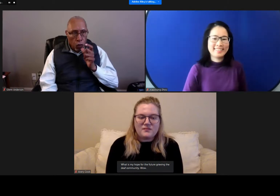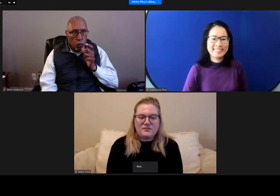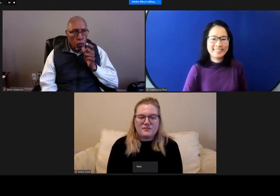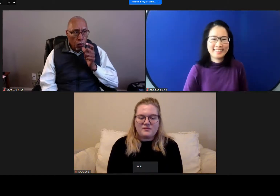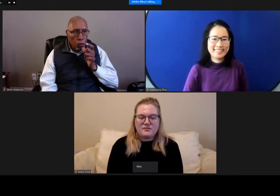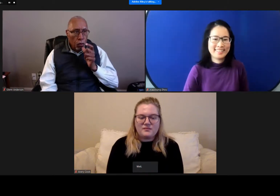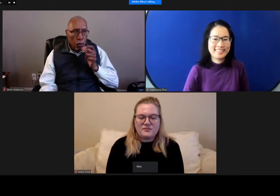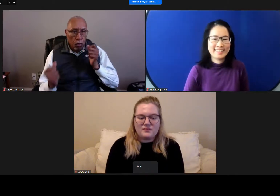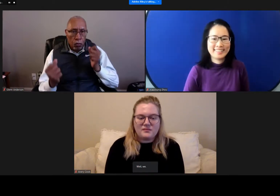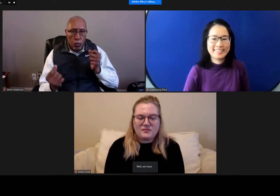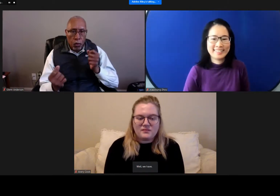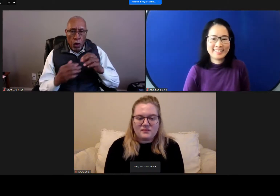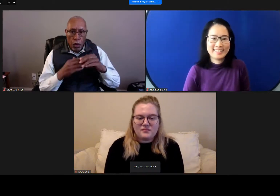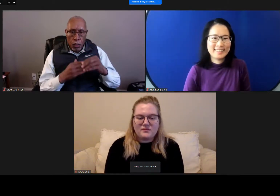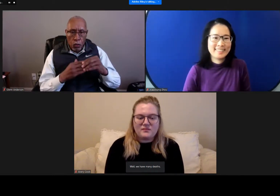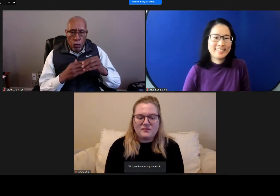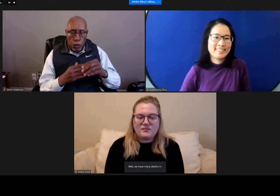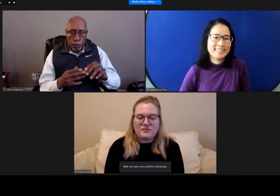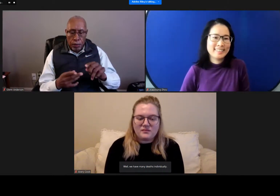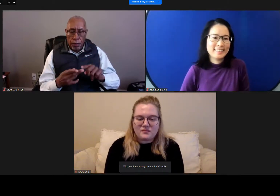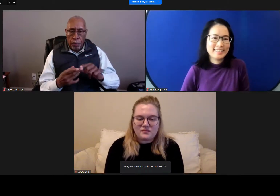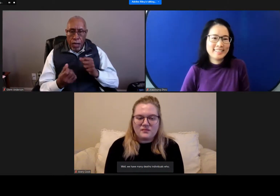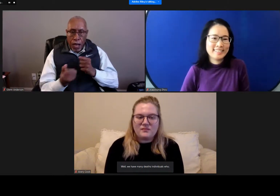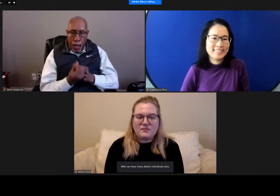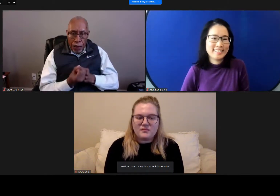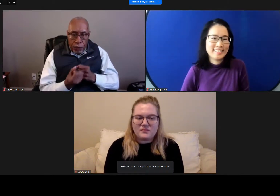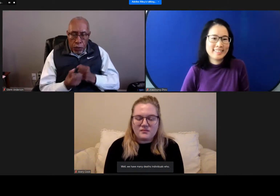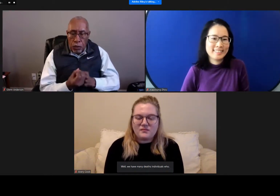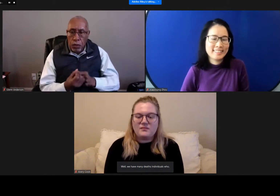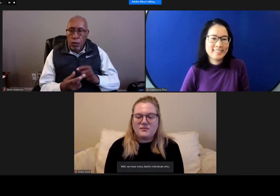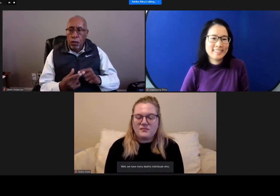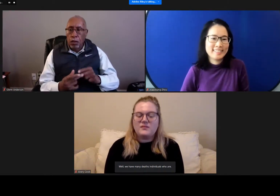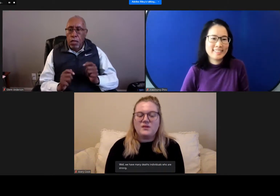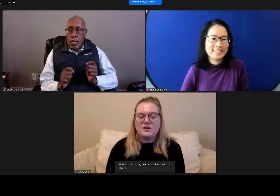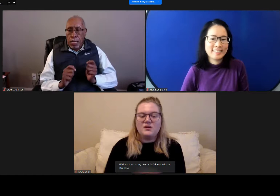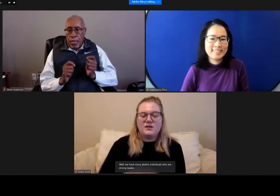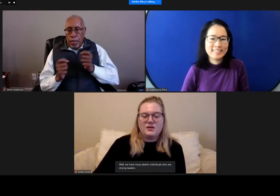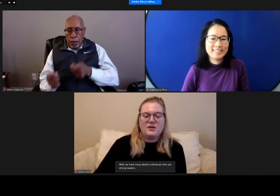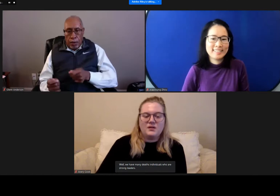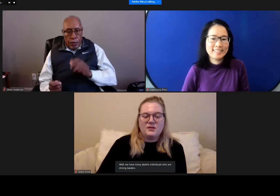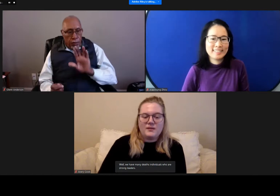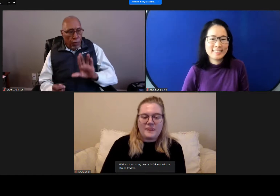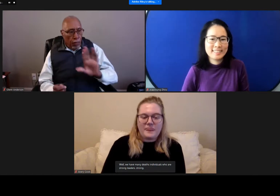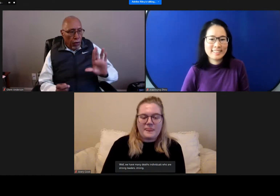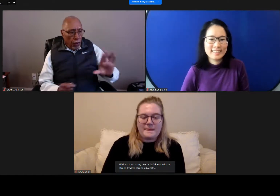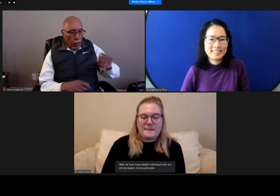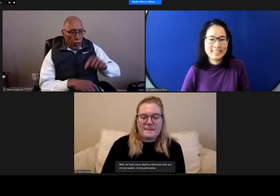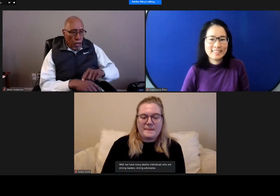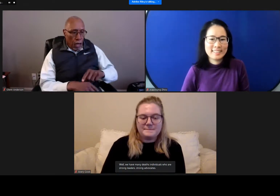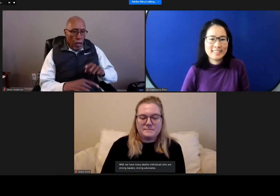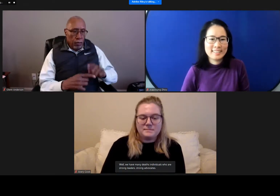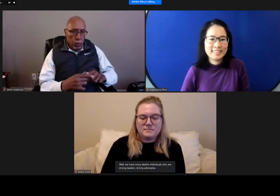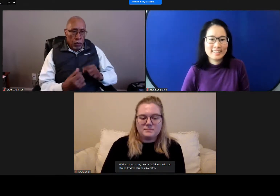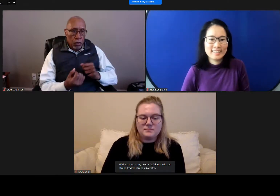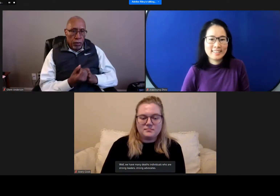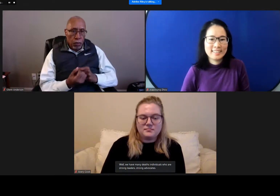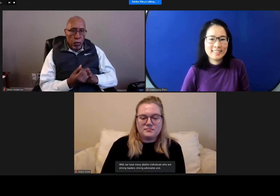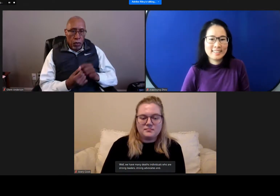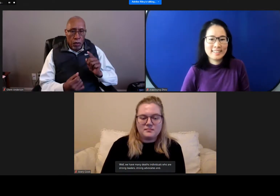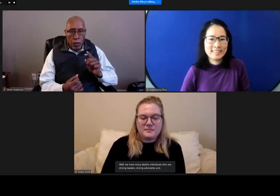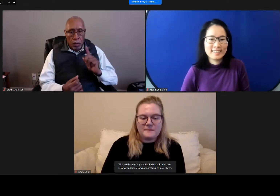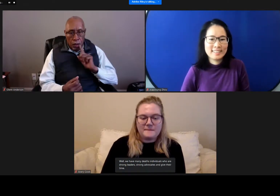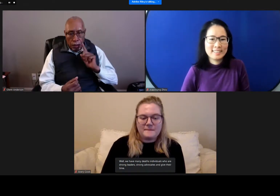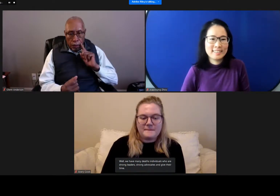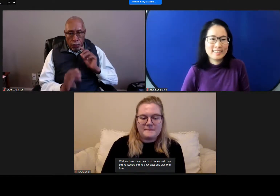Well, we have many deaf individuals who are strong leaders, strong advocates, and give